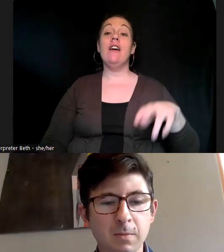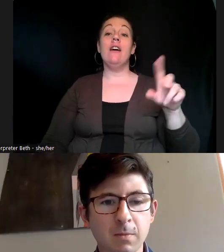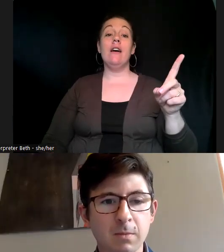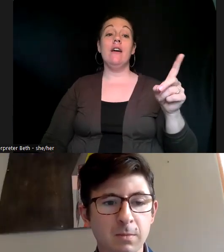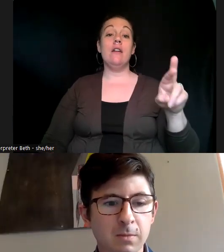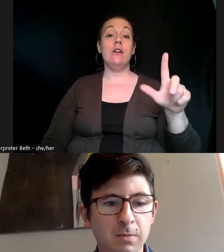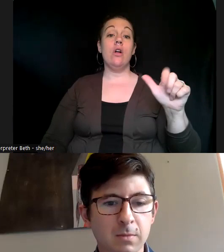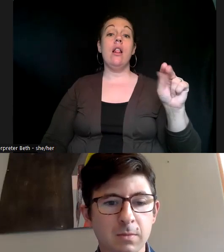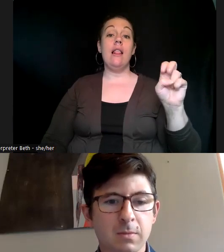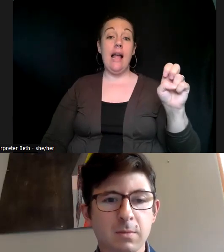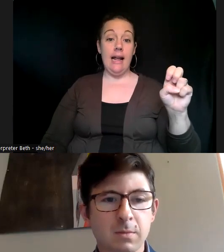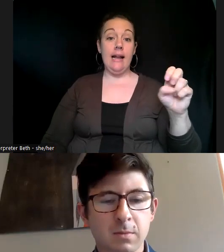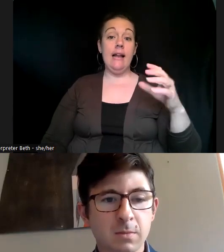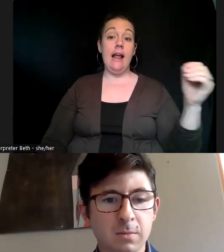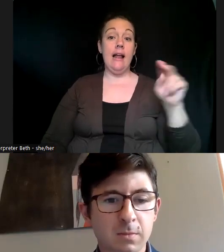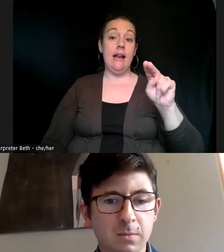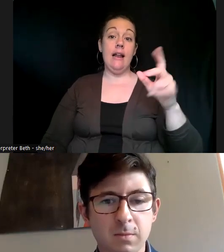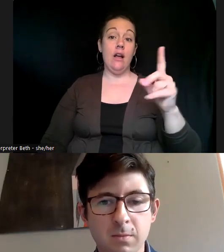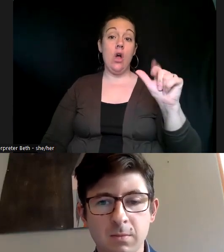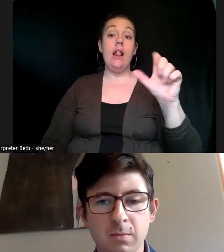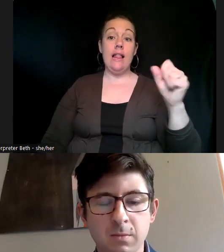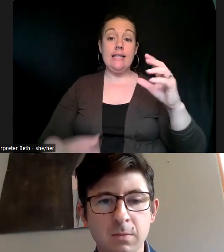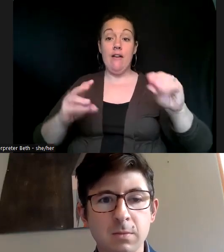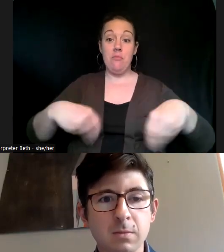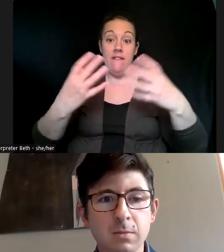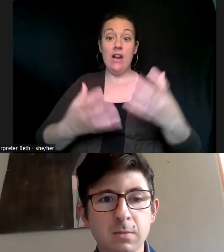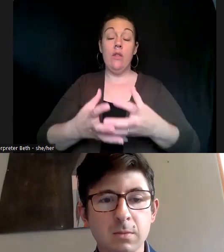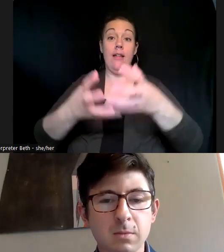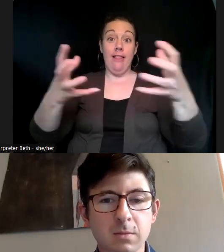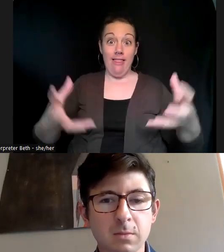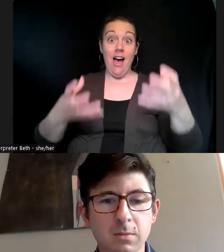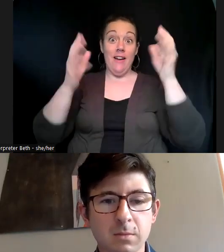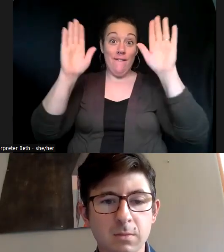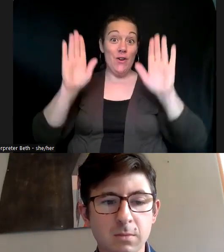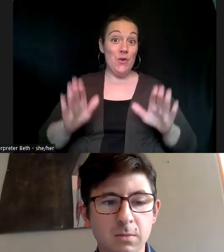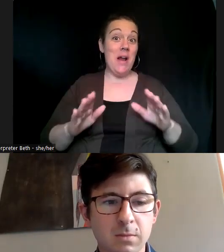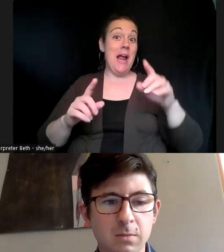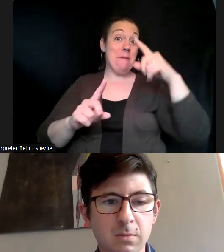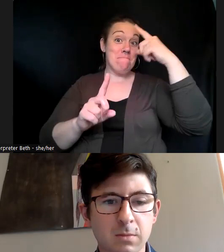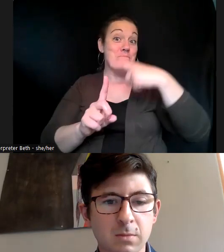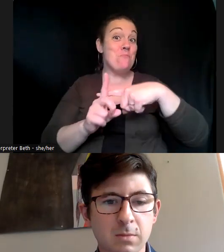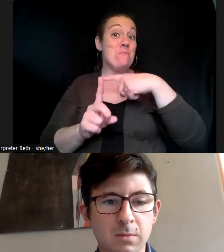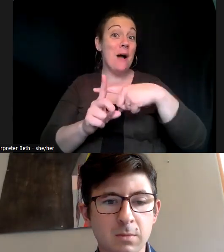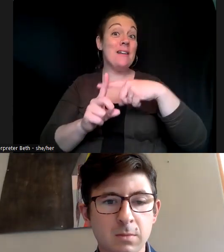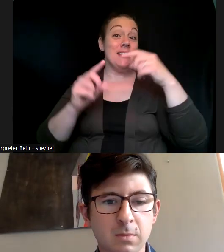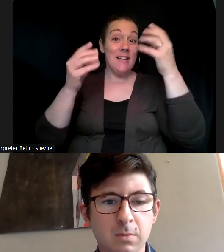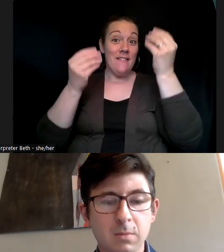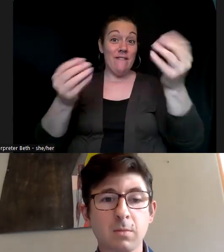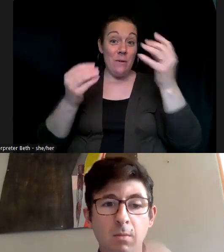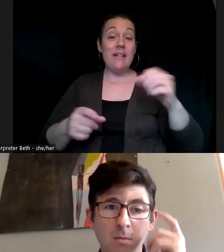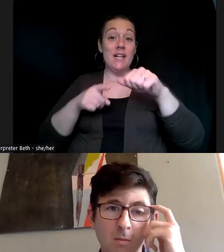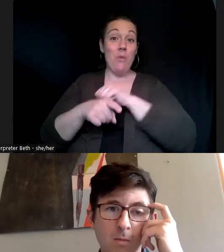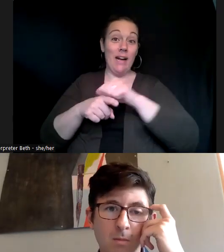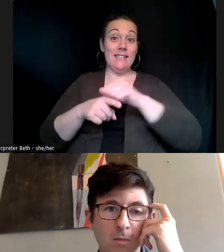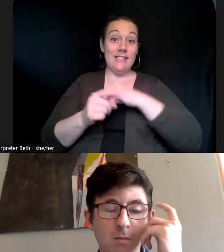and Nicholas have provided us with a lot of information, a lot of great promising practices, and some wonderful examples